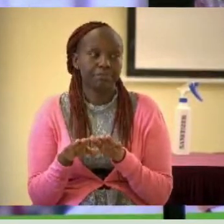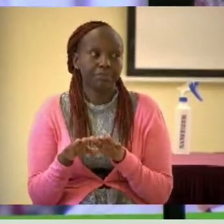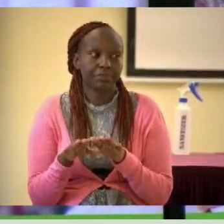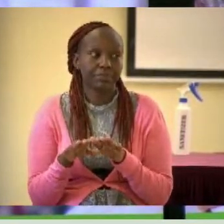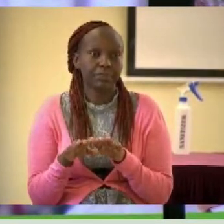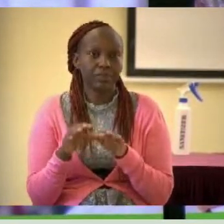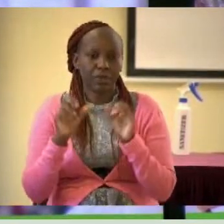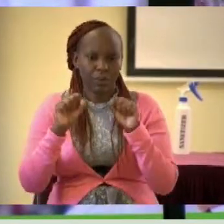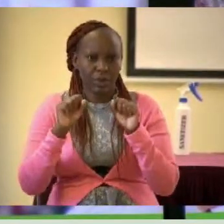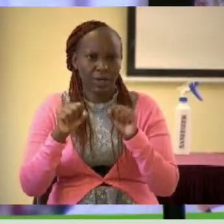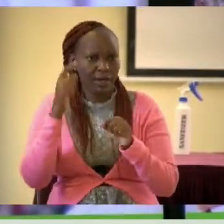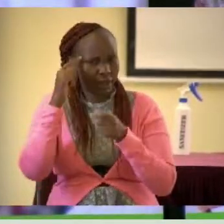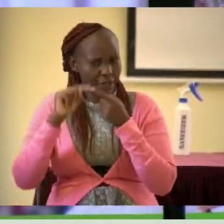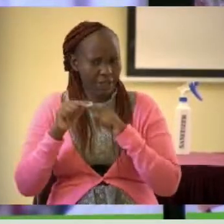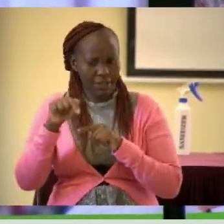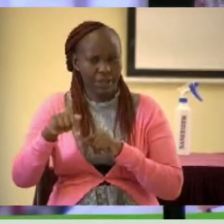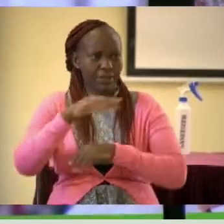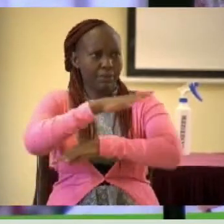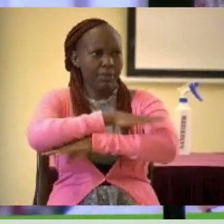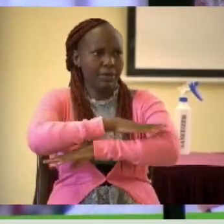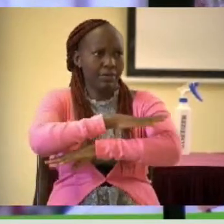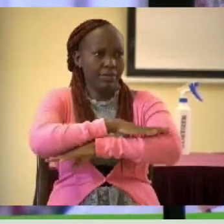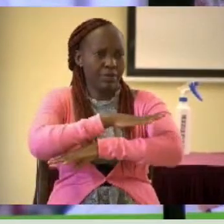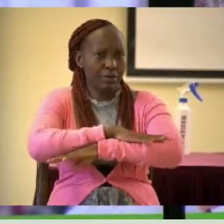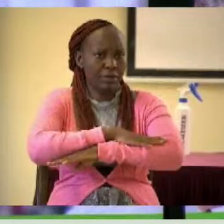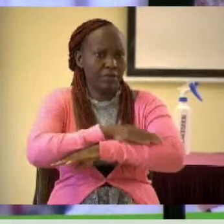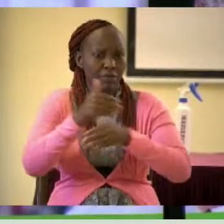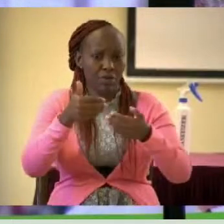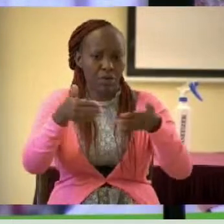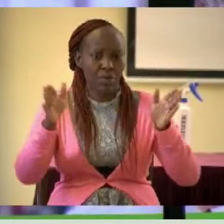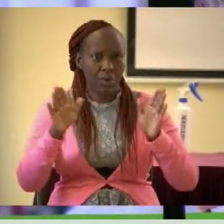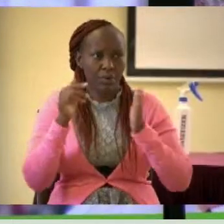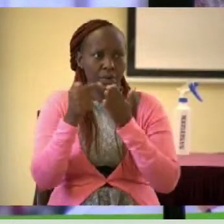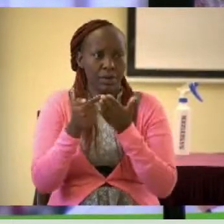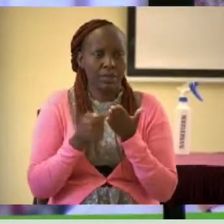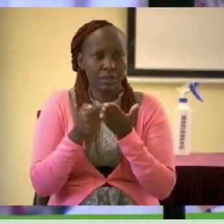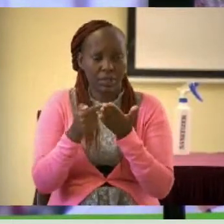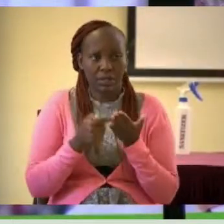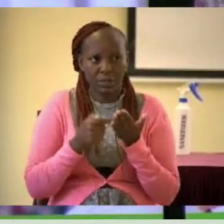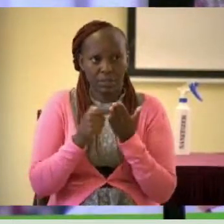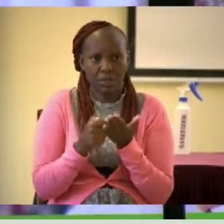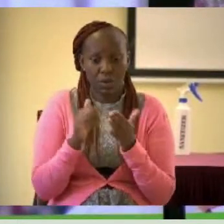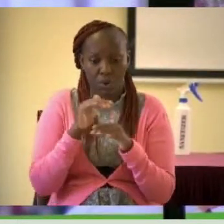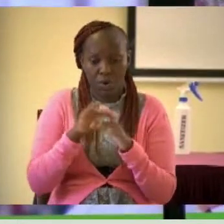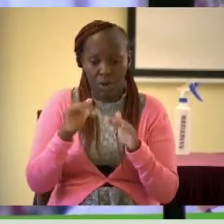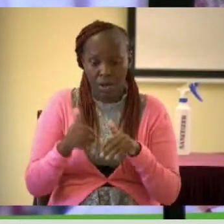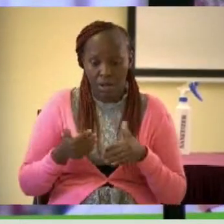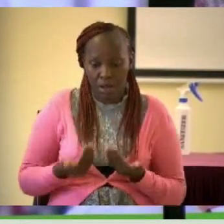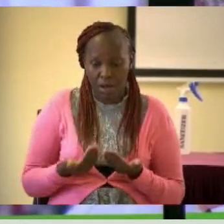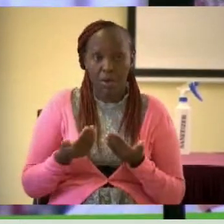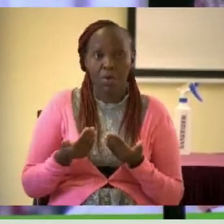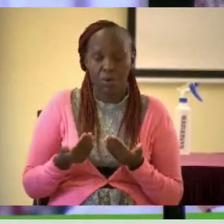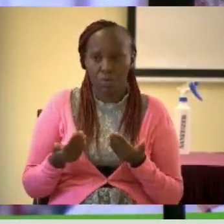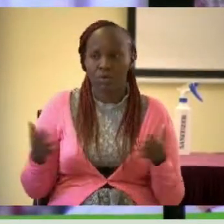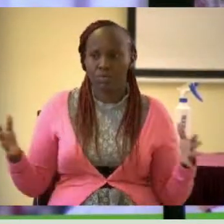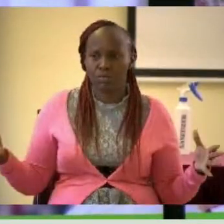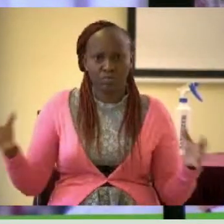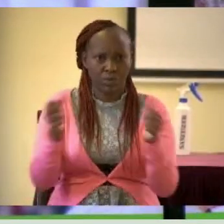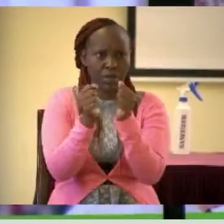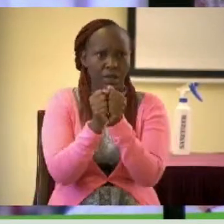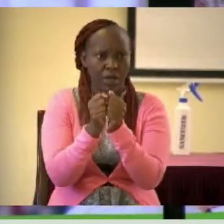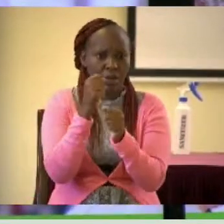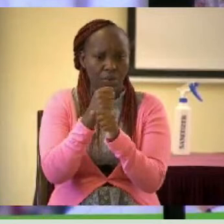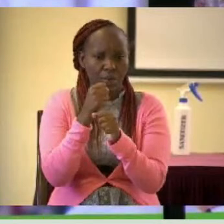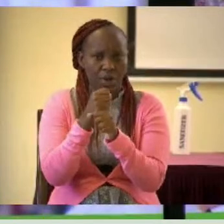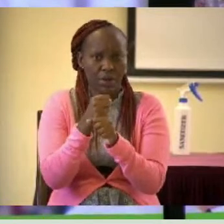that we consider this as a platform for an open discussion on how the collective efforts of